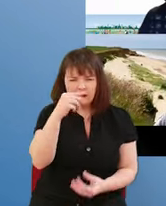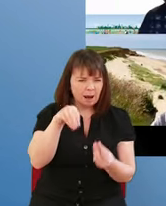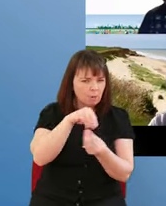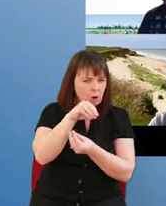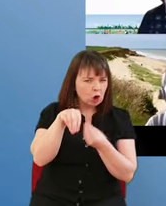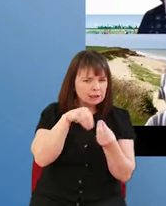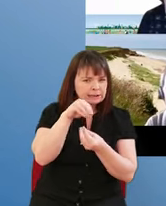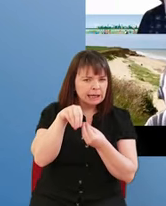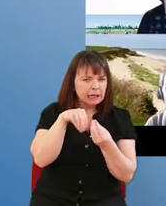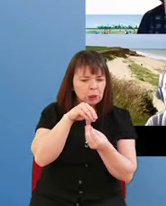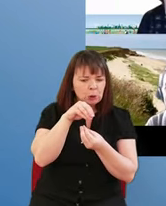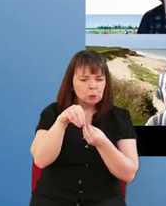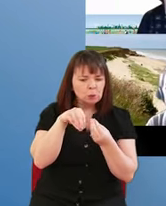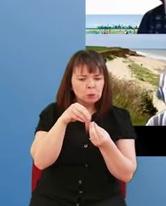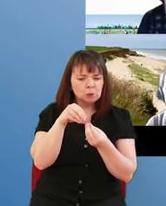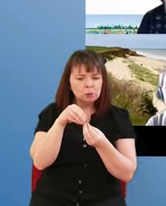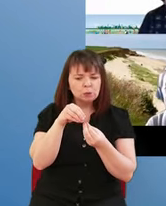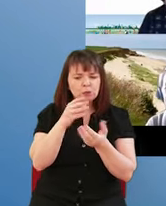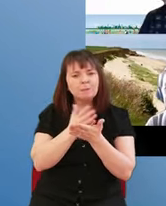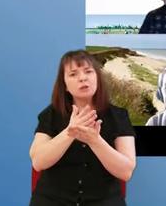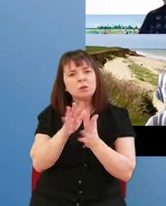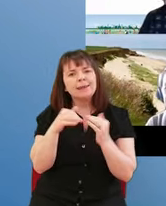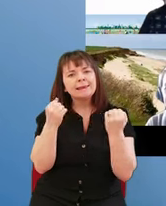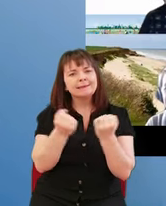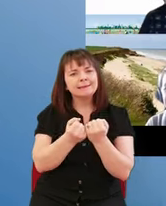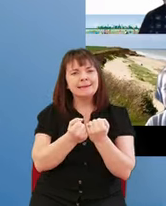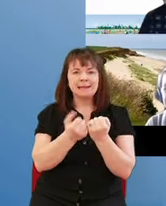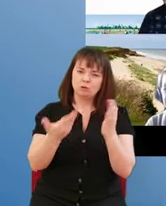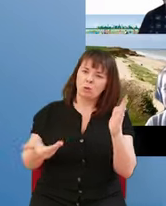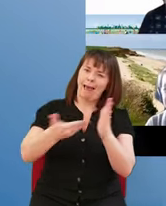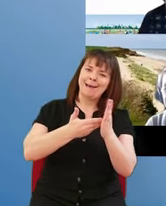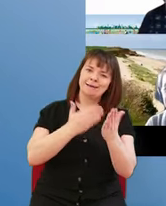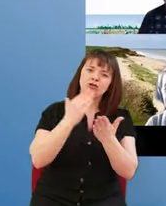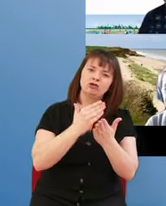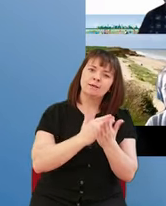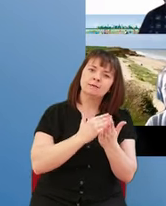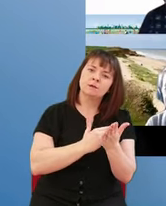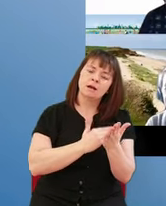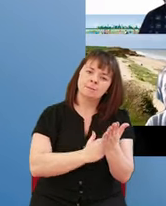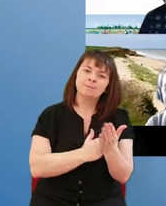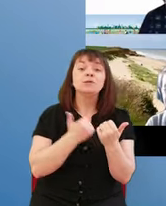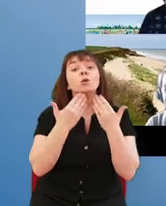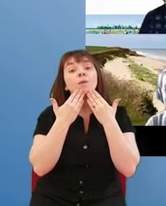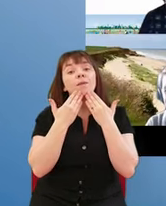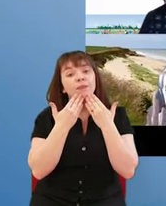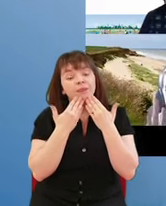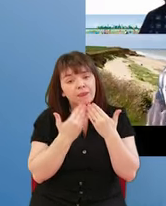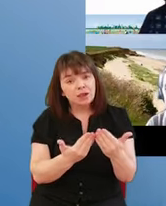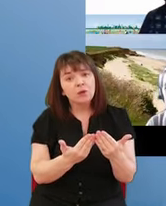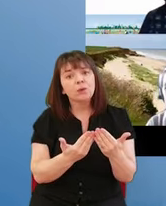Look forward to an amazing update next time round. Thank you very much.